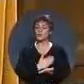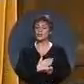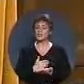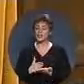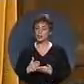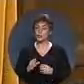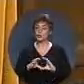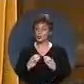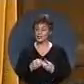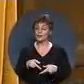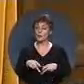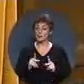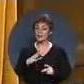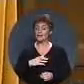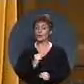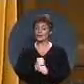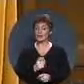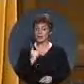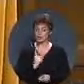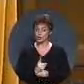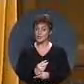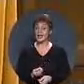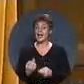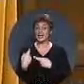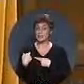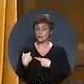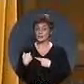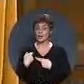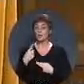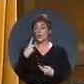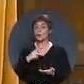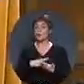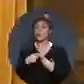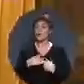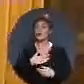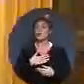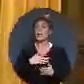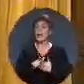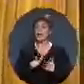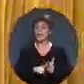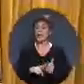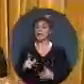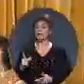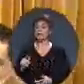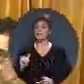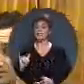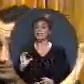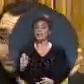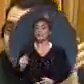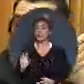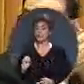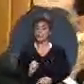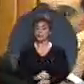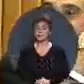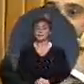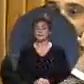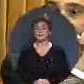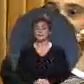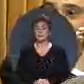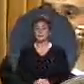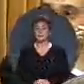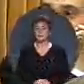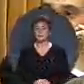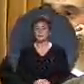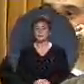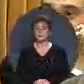Can the Chairman of the Committee assure us that we will have fair and justifiable work on this